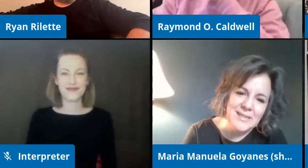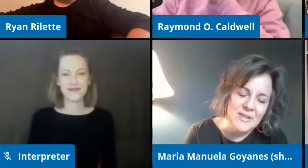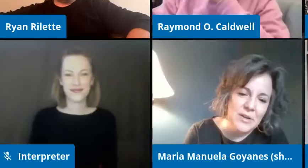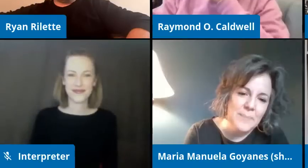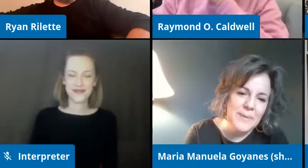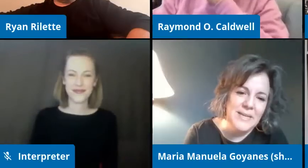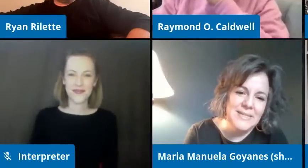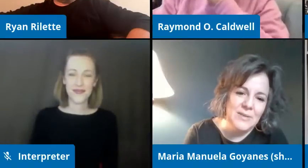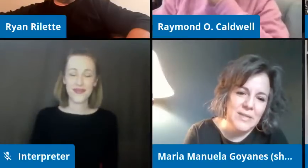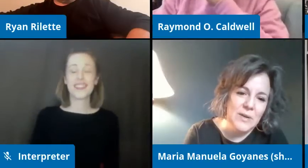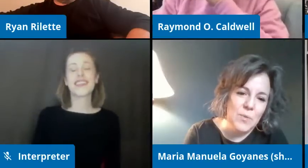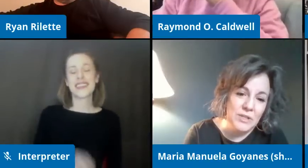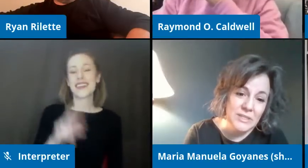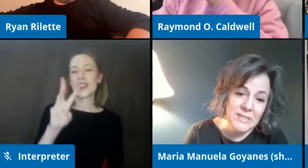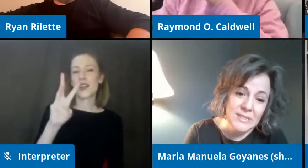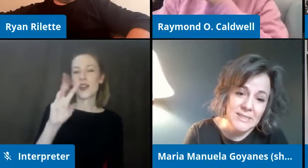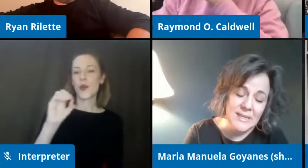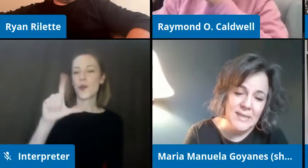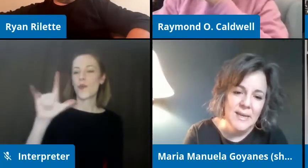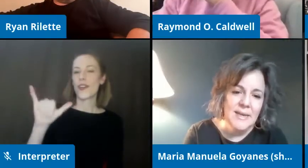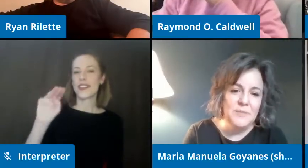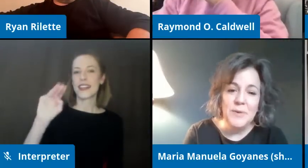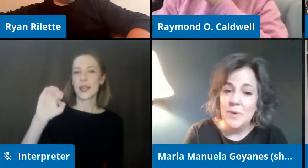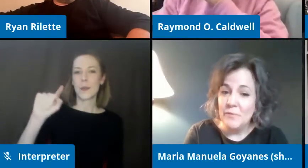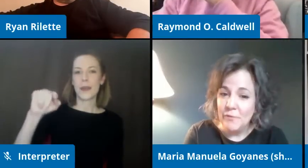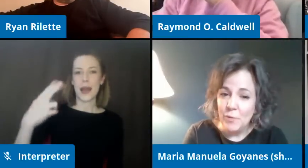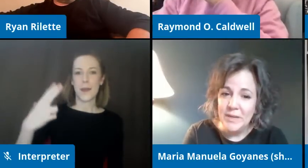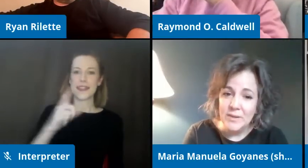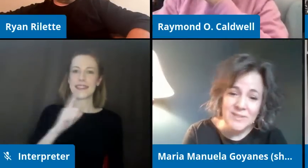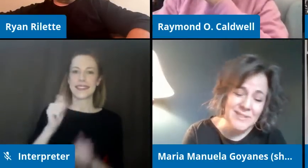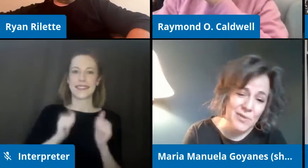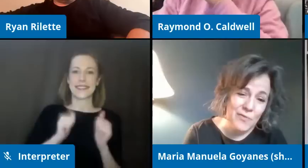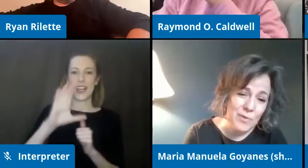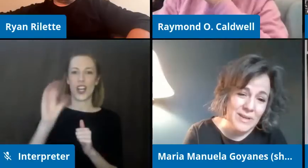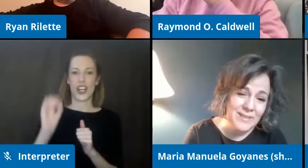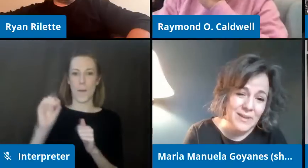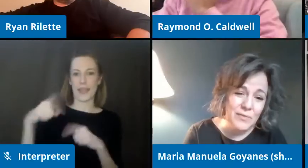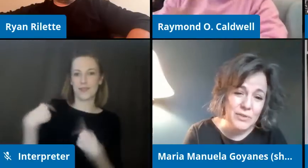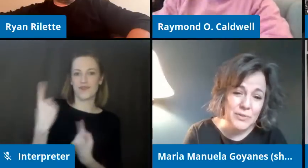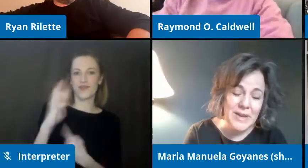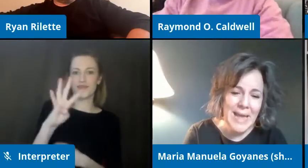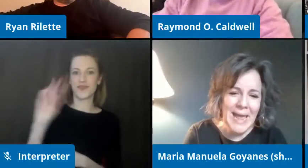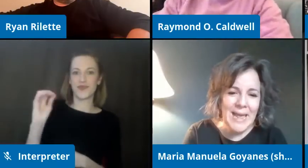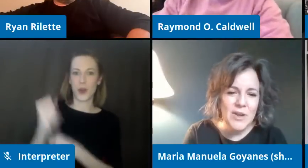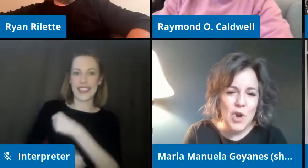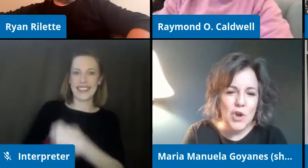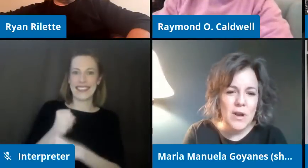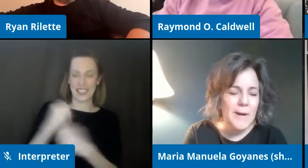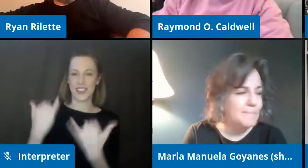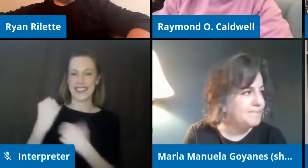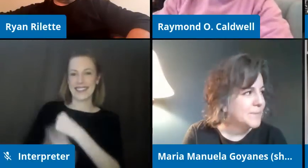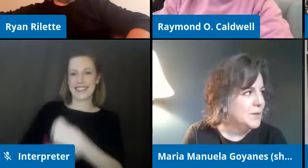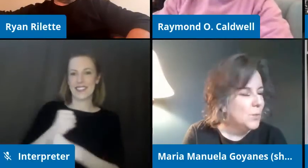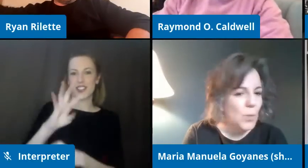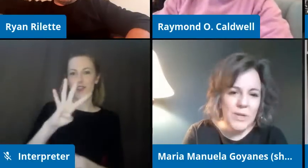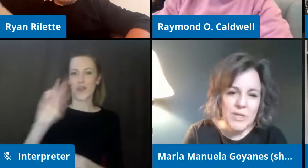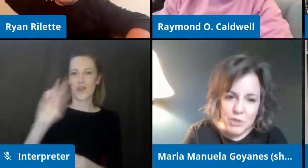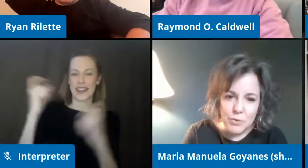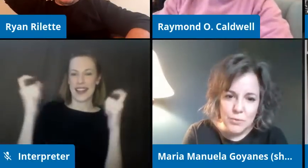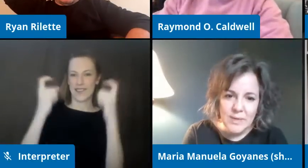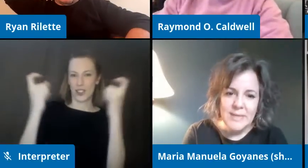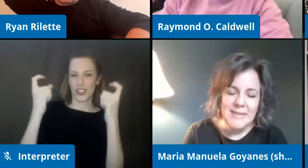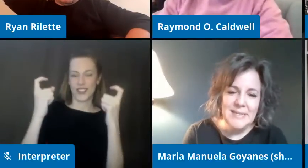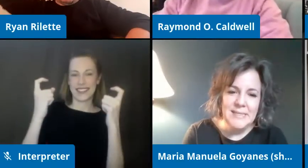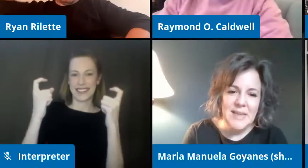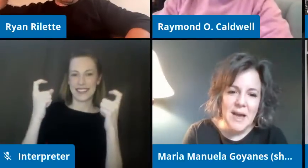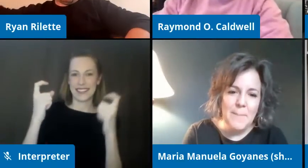Woolly Mammoth is a theater company in downtown Washington, D.C. Has been around for 40 years. This is our 40th anniversary, and our what